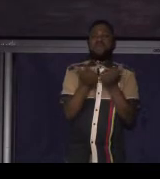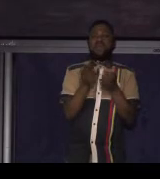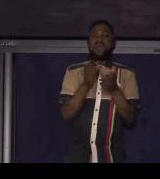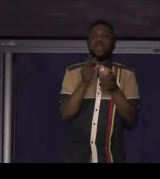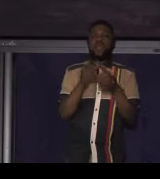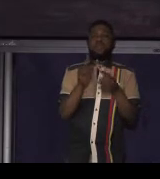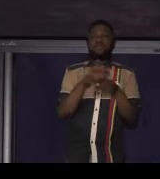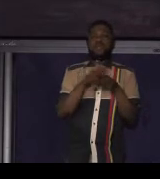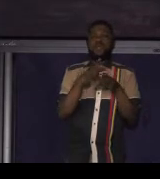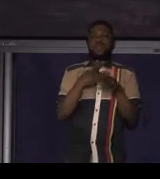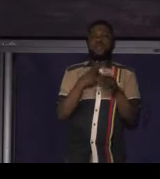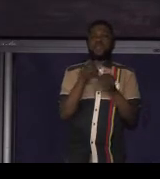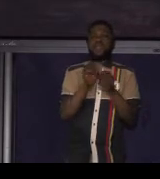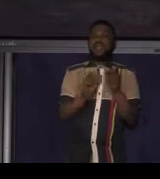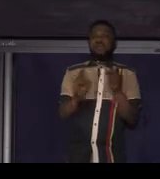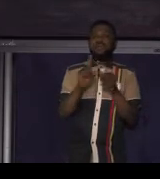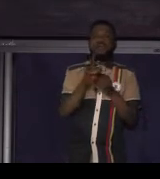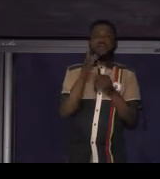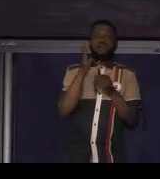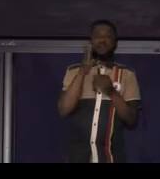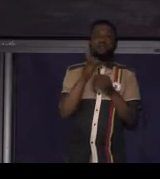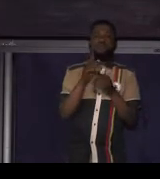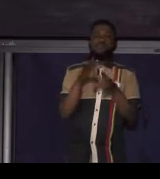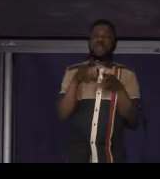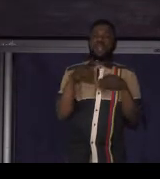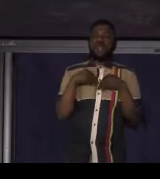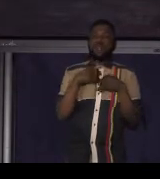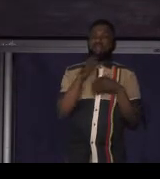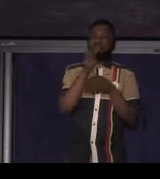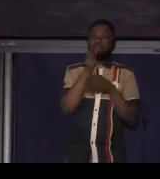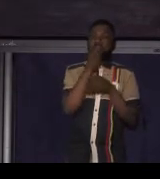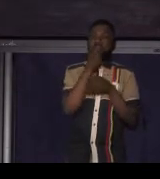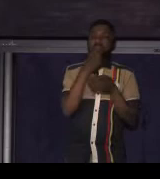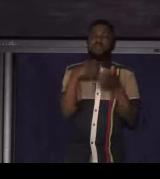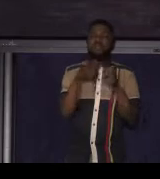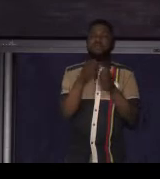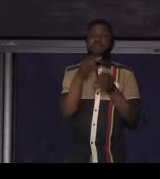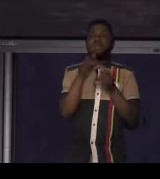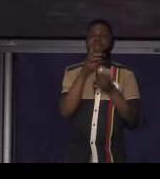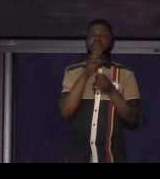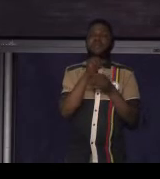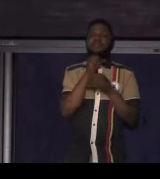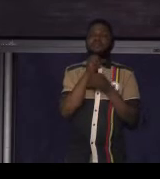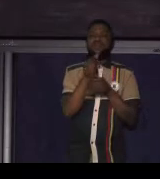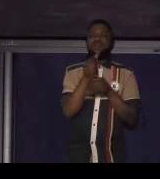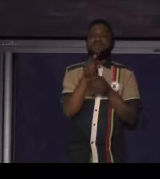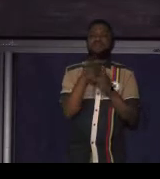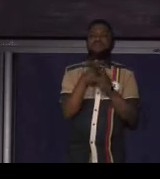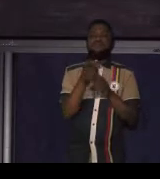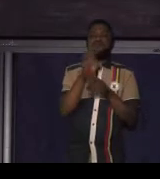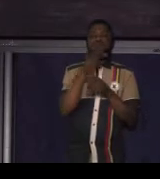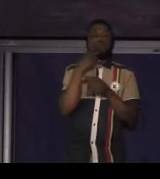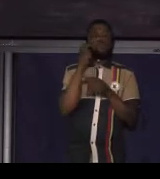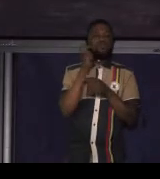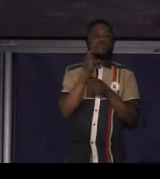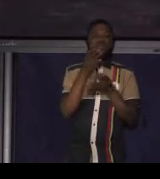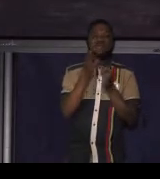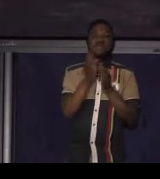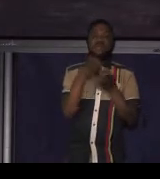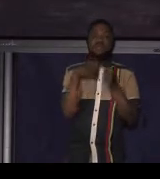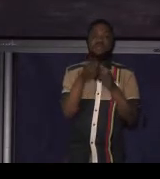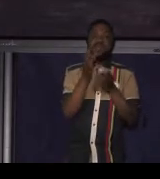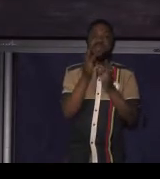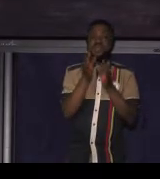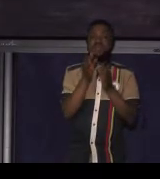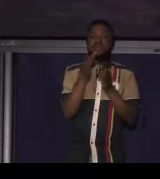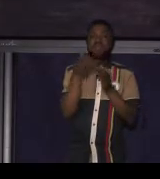want to fight or you don't like. So everybody you should tolerate, even they are not from your